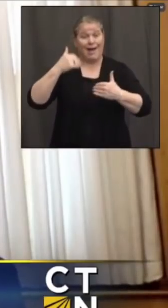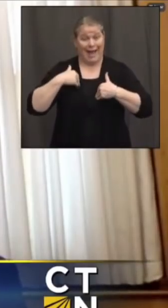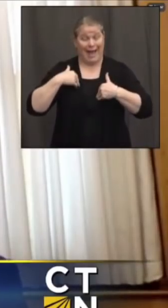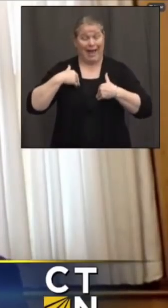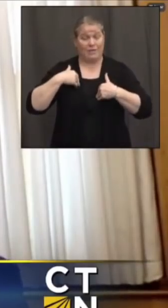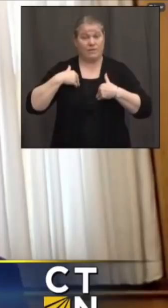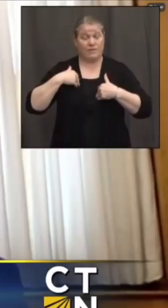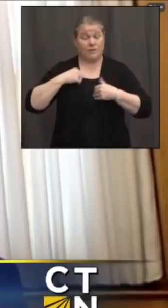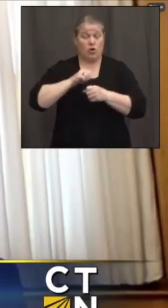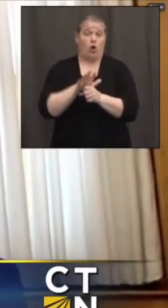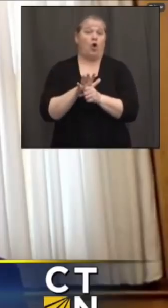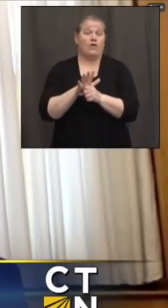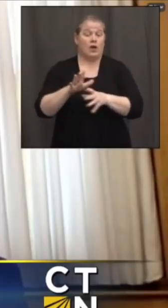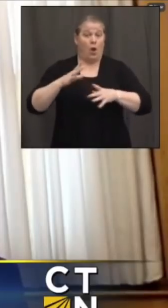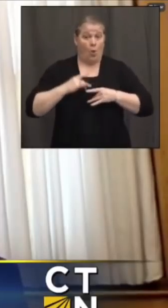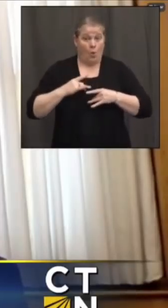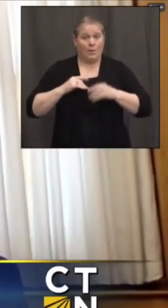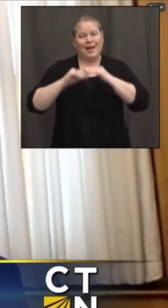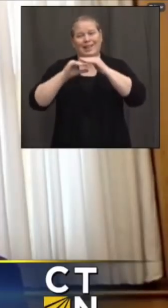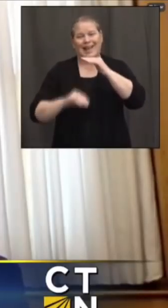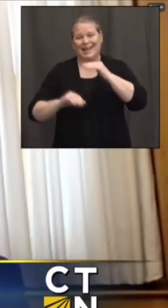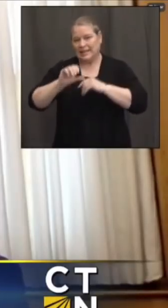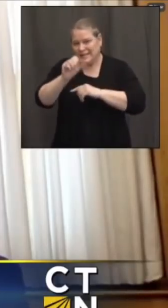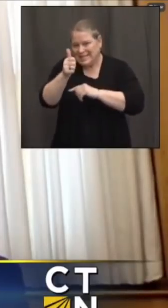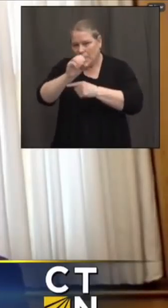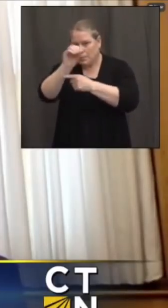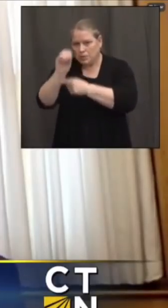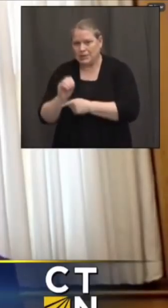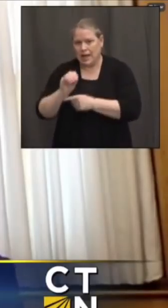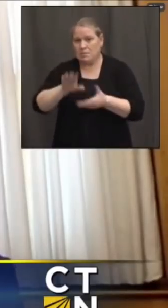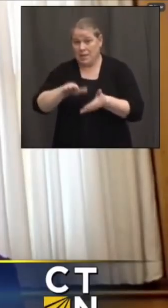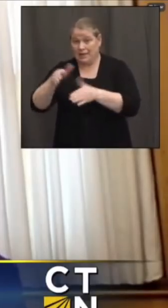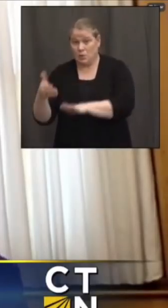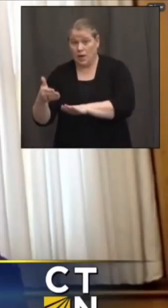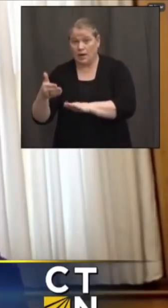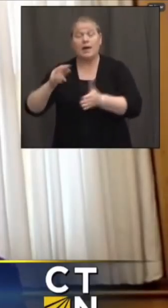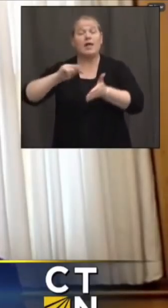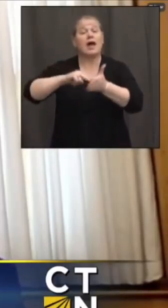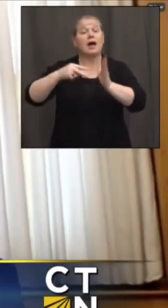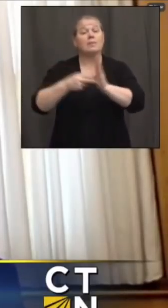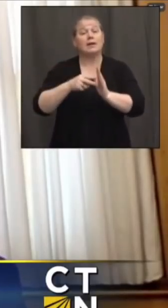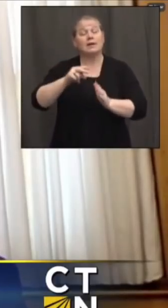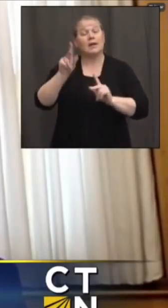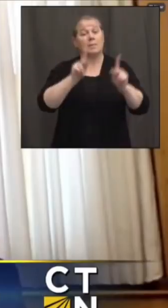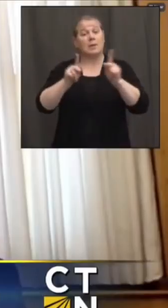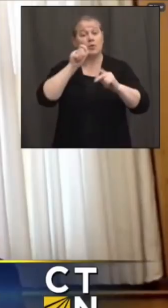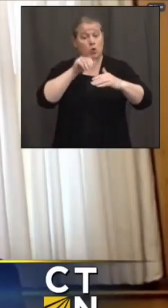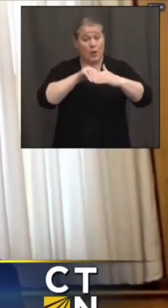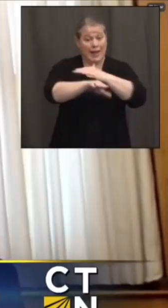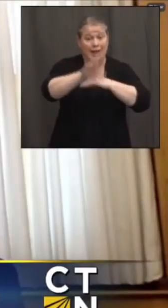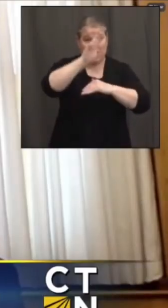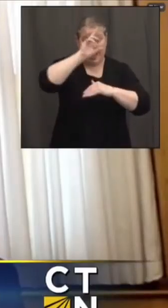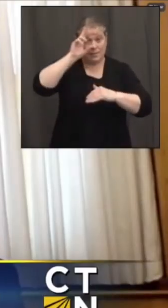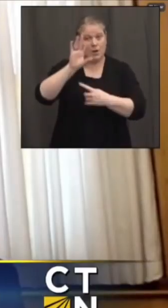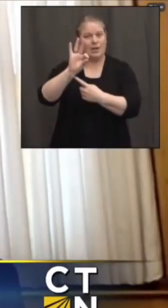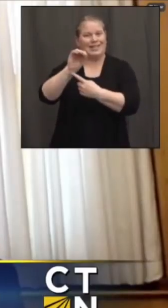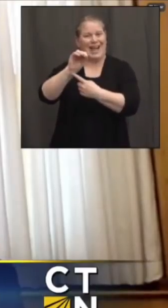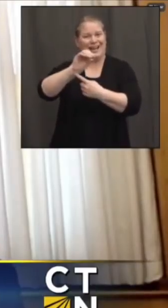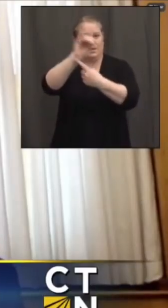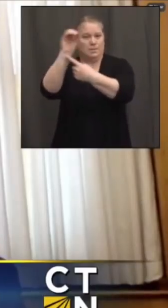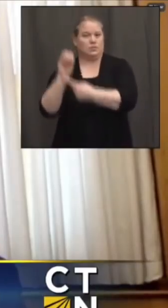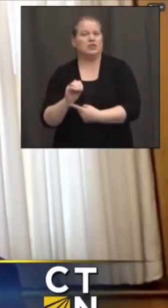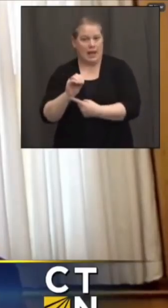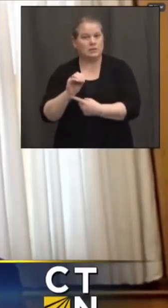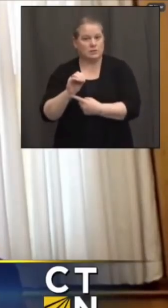COVID-19 ultimately pass away from COVID-19. So in other words, over 90% of the people who are admitted leave healthy and go home.